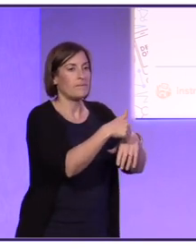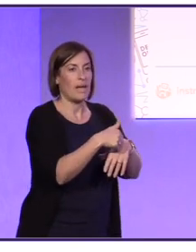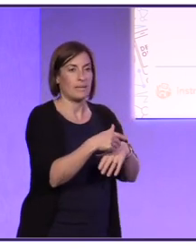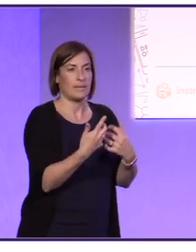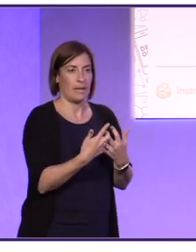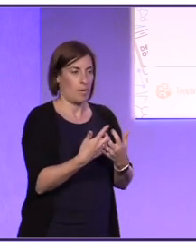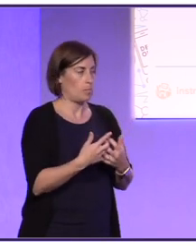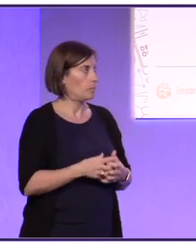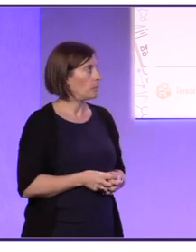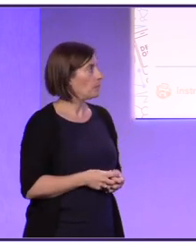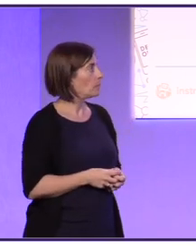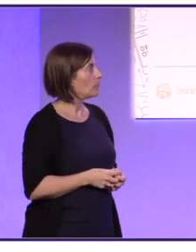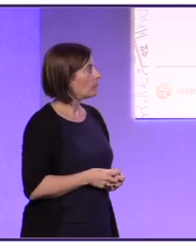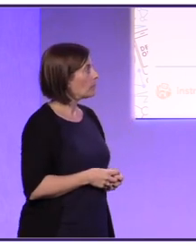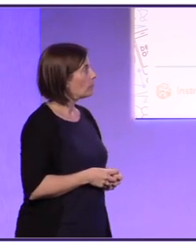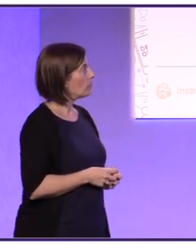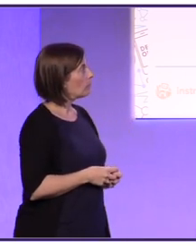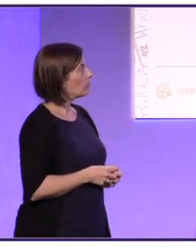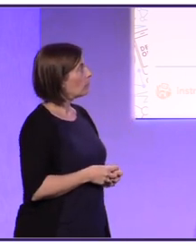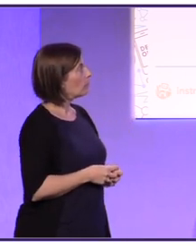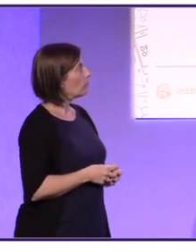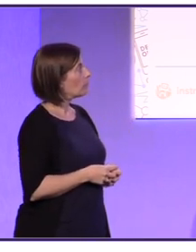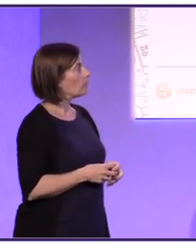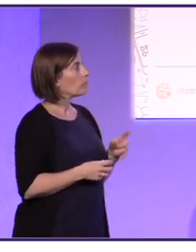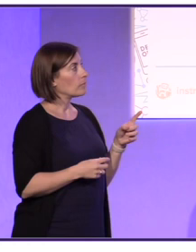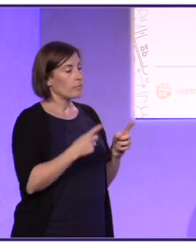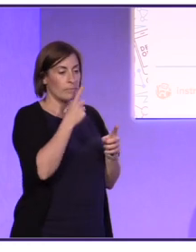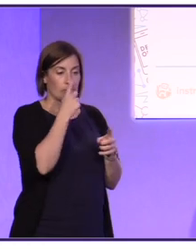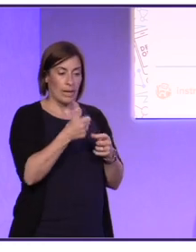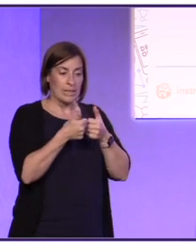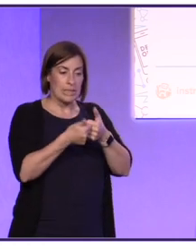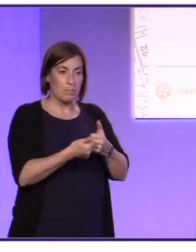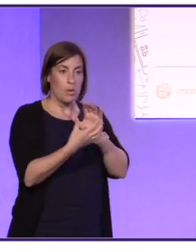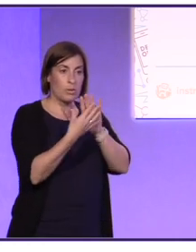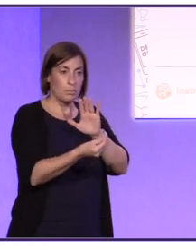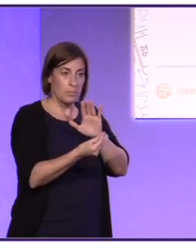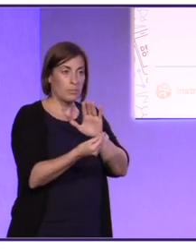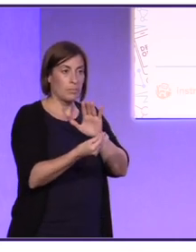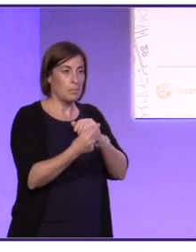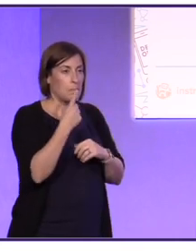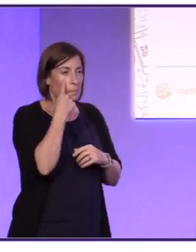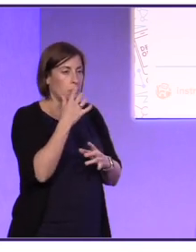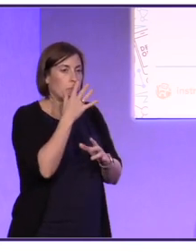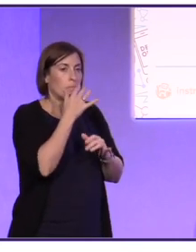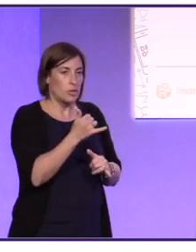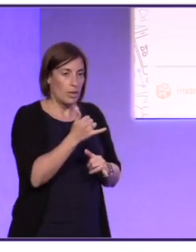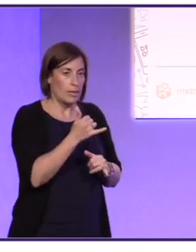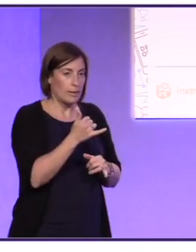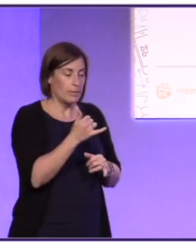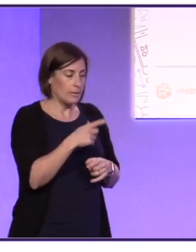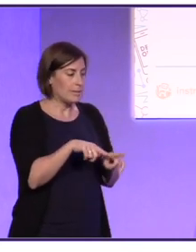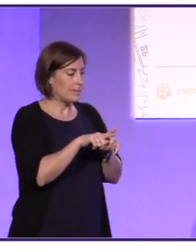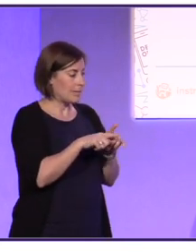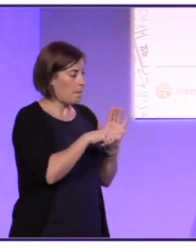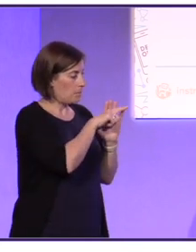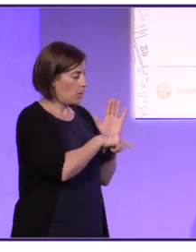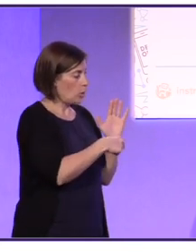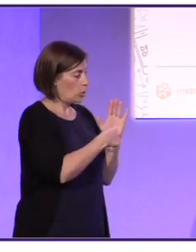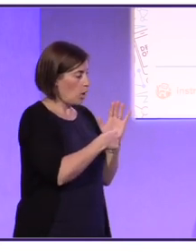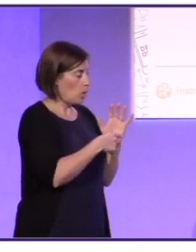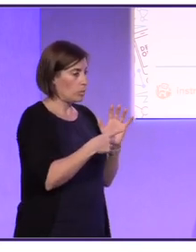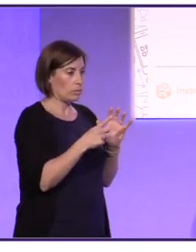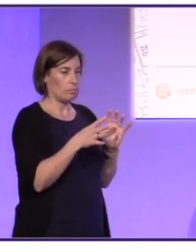This can also be done for your support model. You can test your support model in the same way that you test your code via this